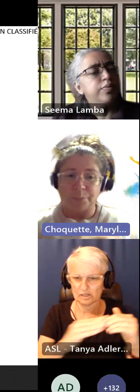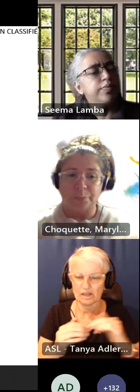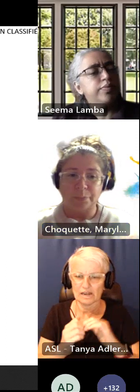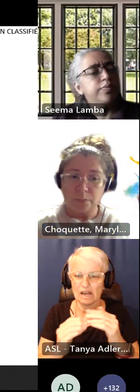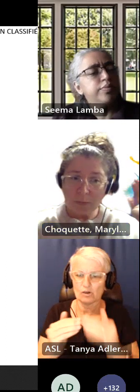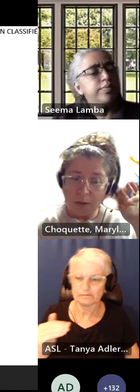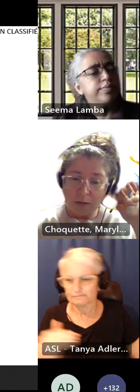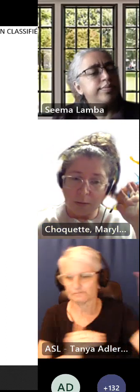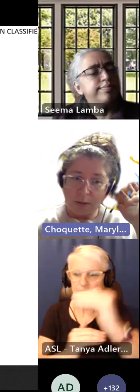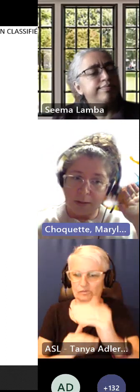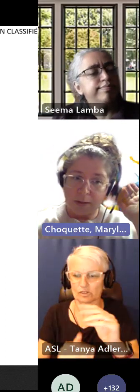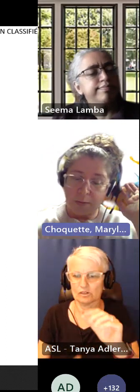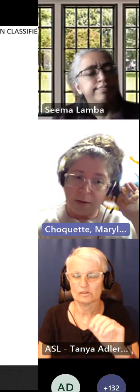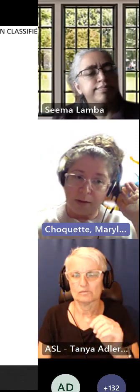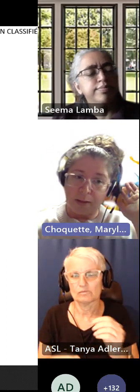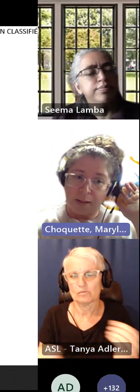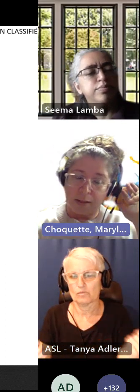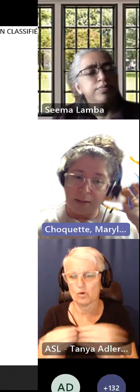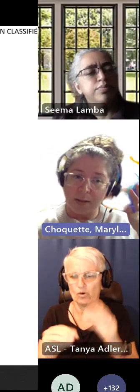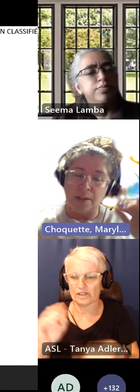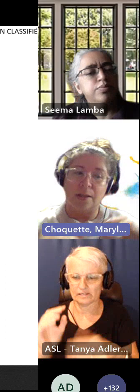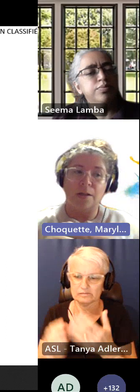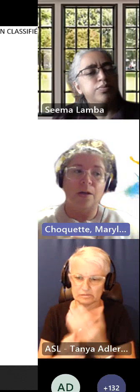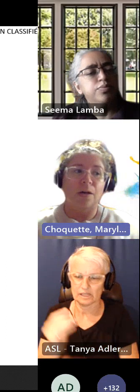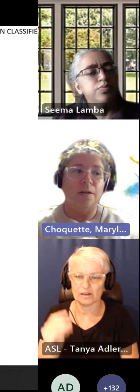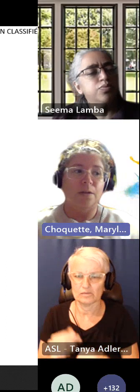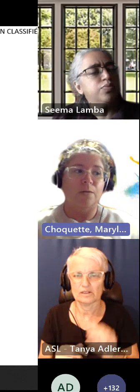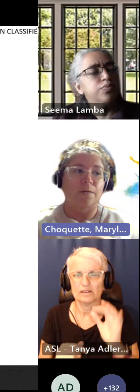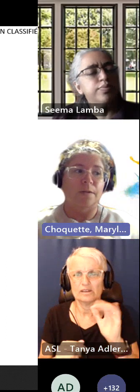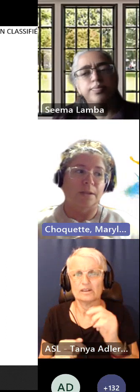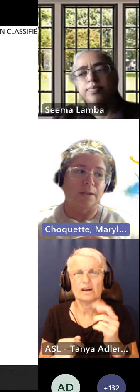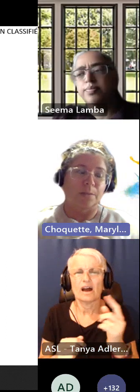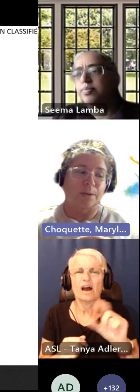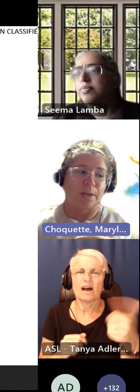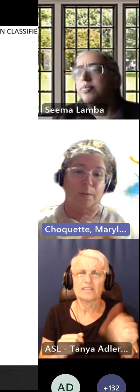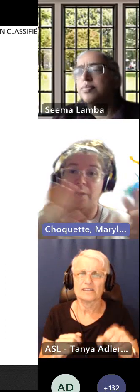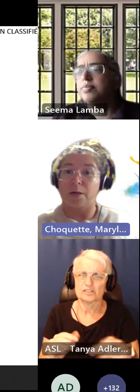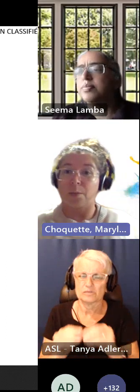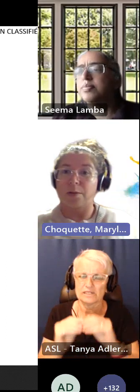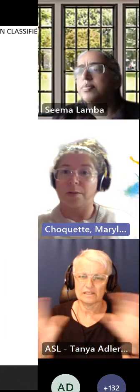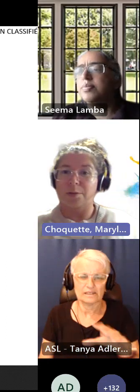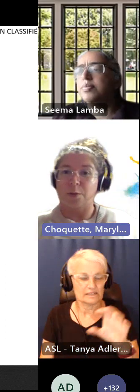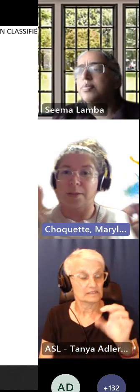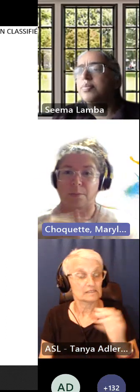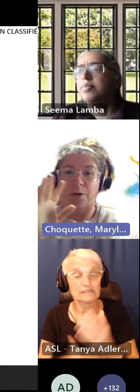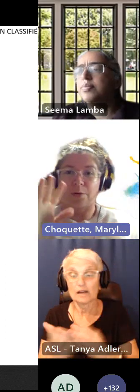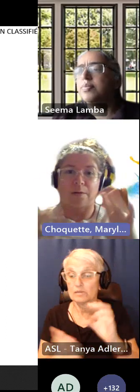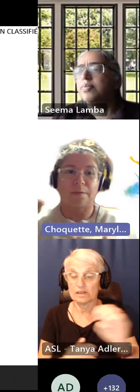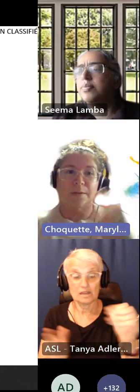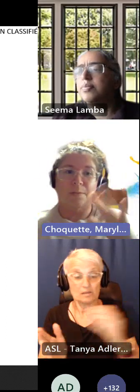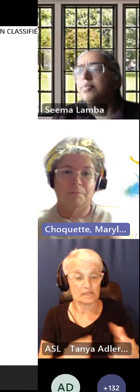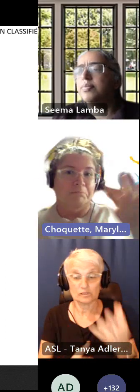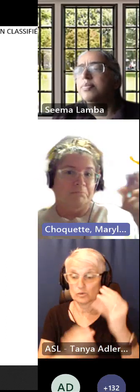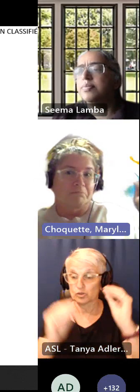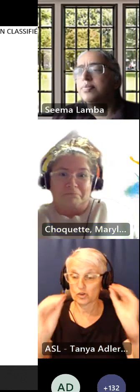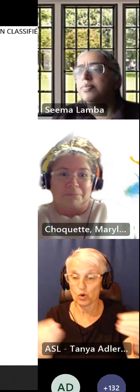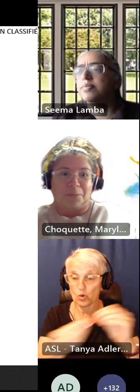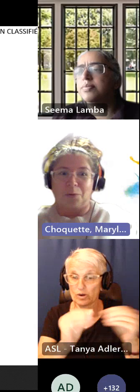gap. So really, it's one thing that needs to be clear also. I've seen EE plans without numbers, so it's bar